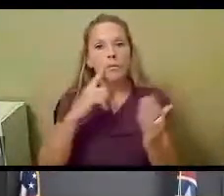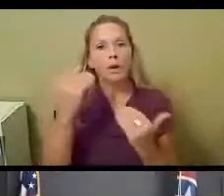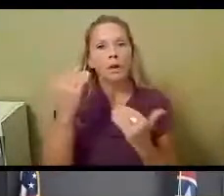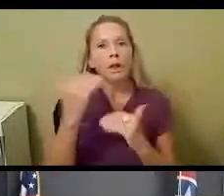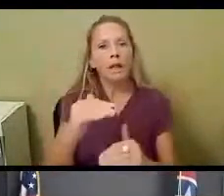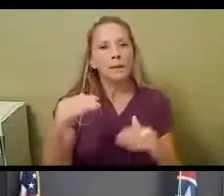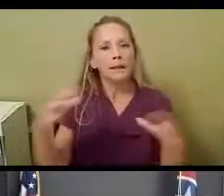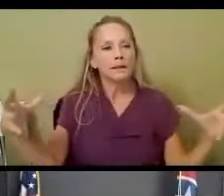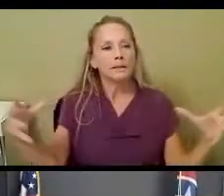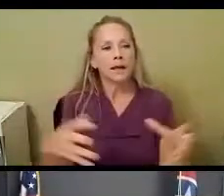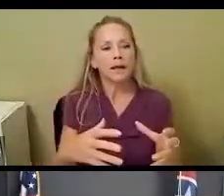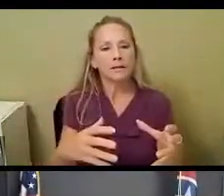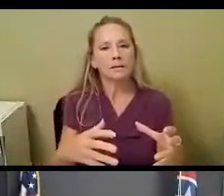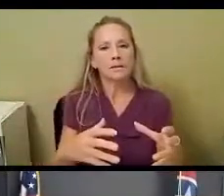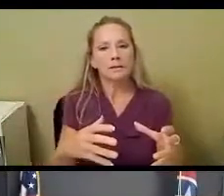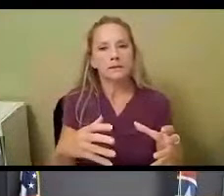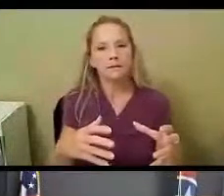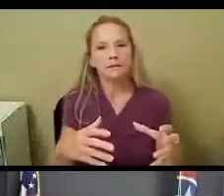gatherings, resolution